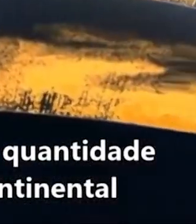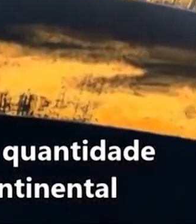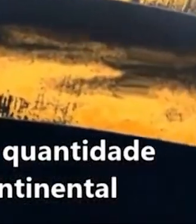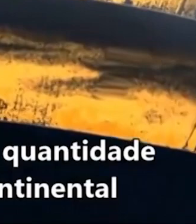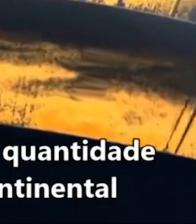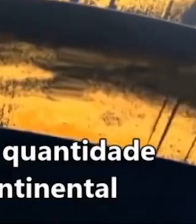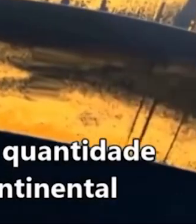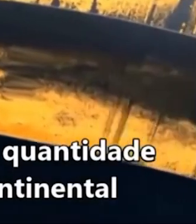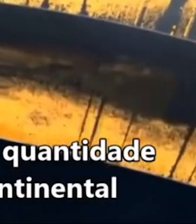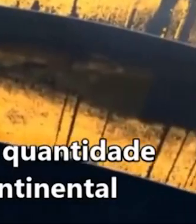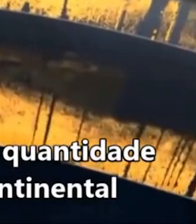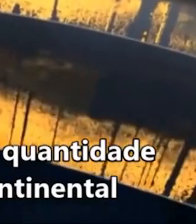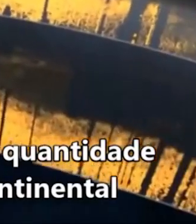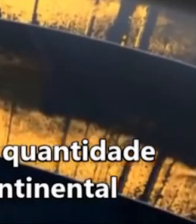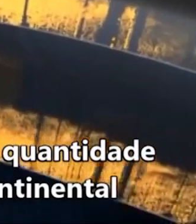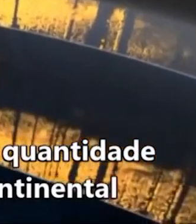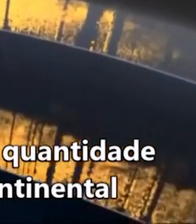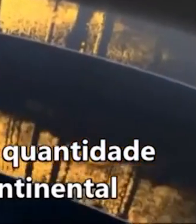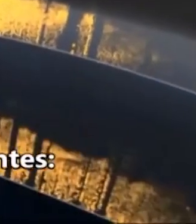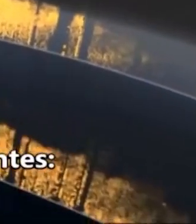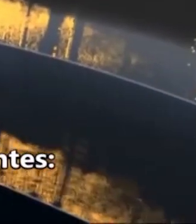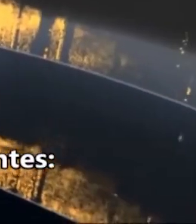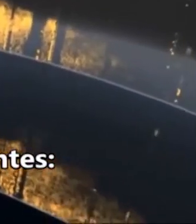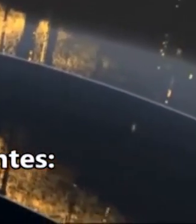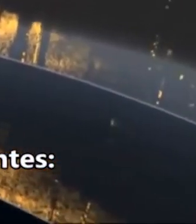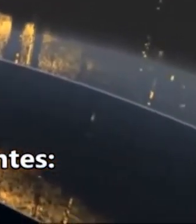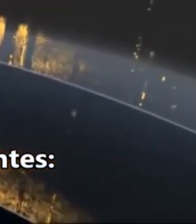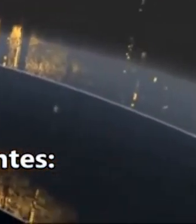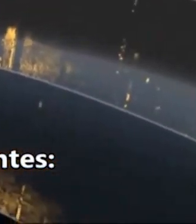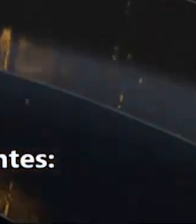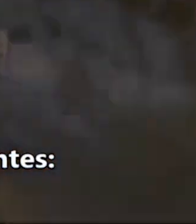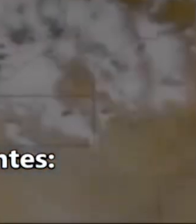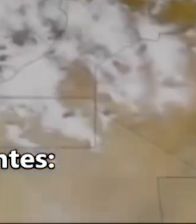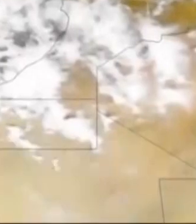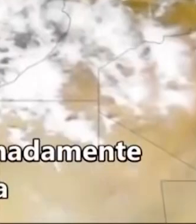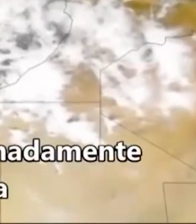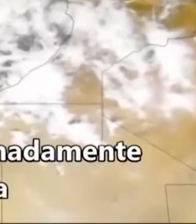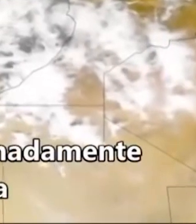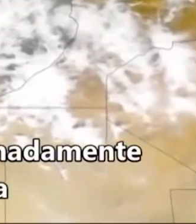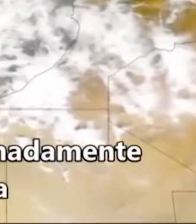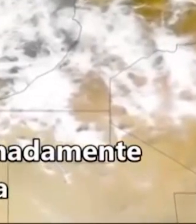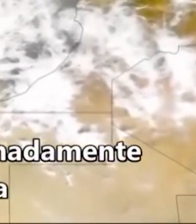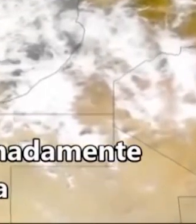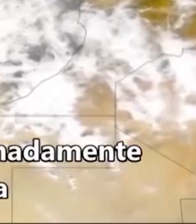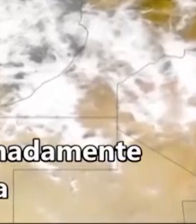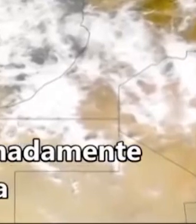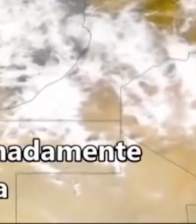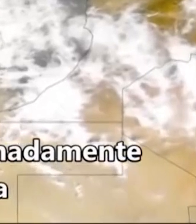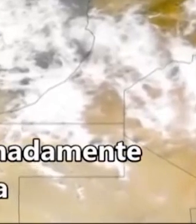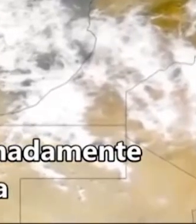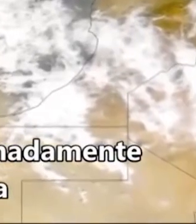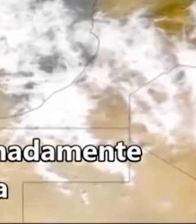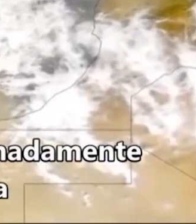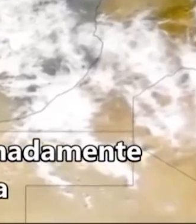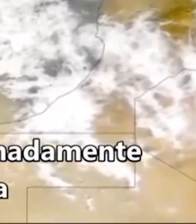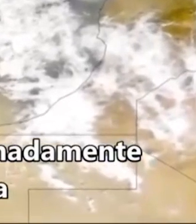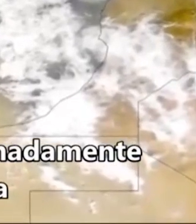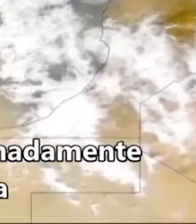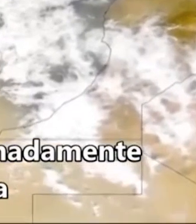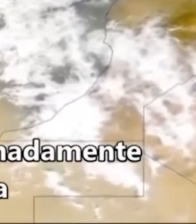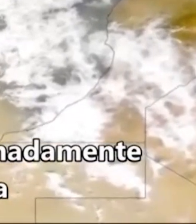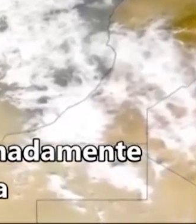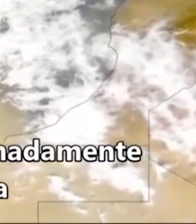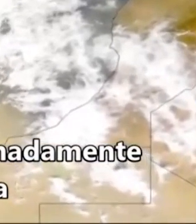amount of dust that makes the transcontinental voyage, and the numbers are impressive. Of the 182 million tons, or